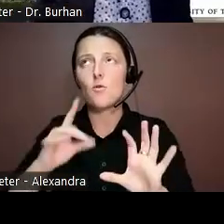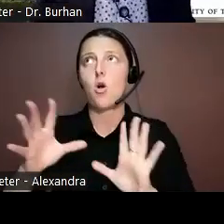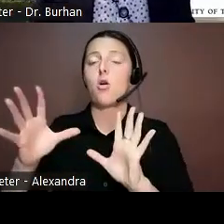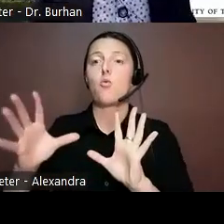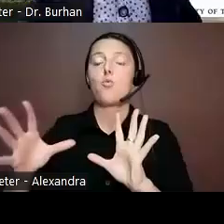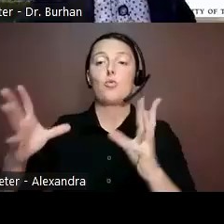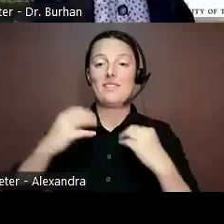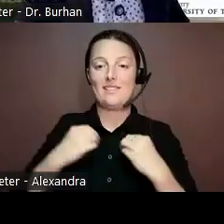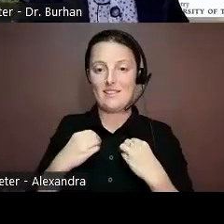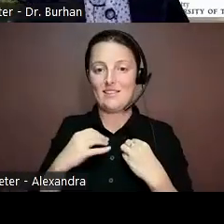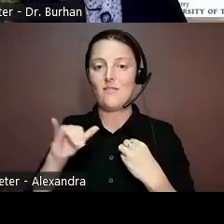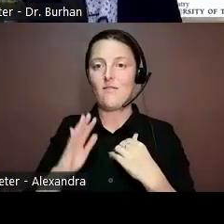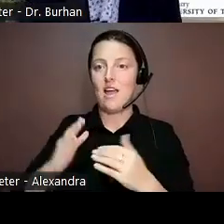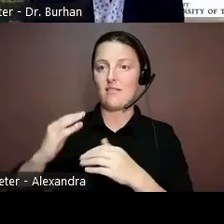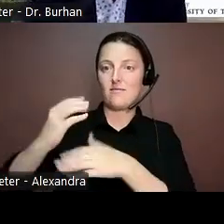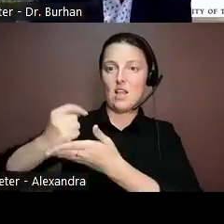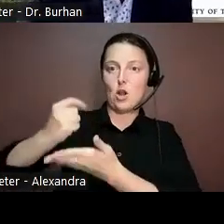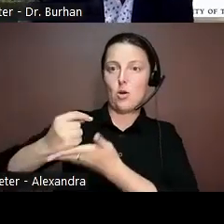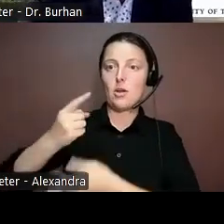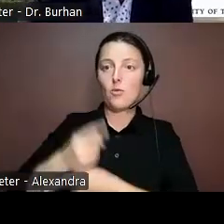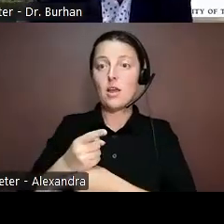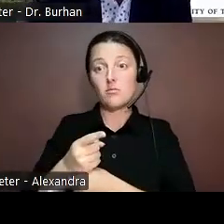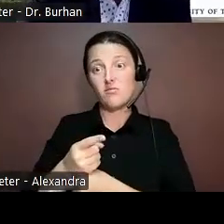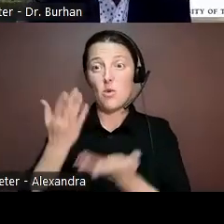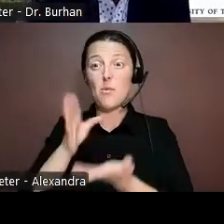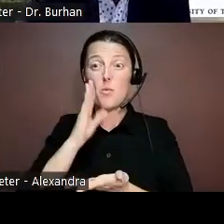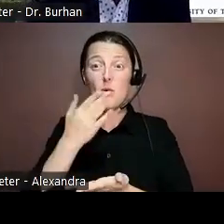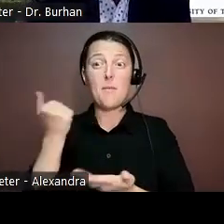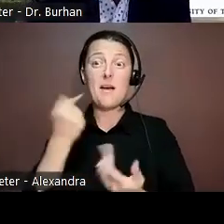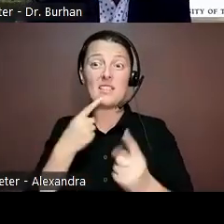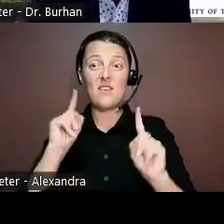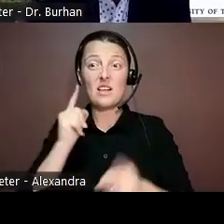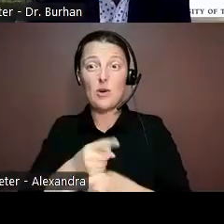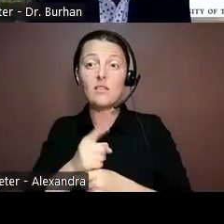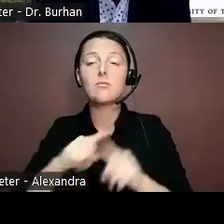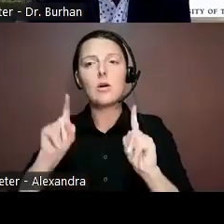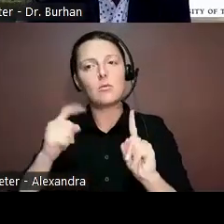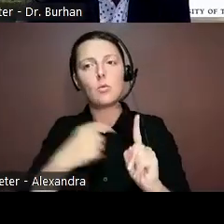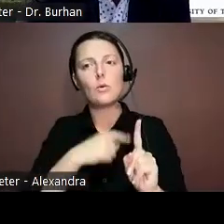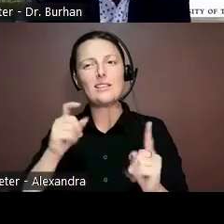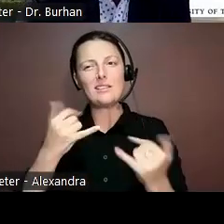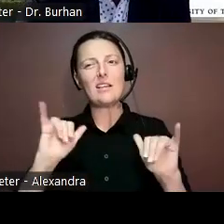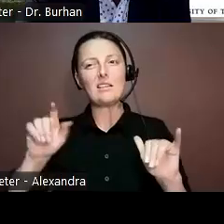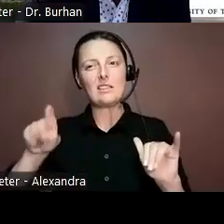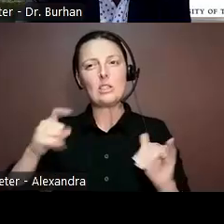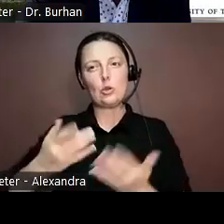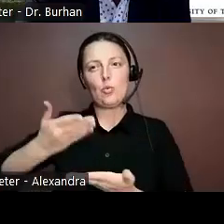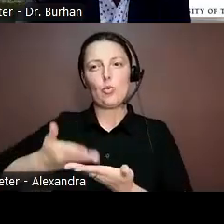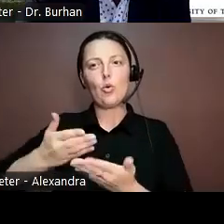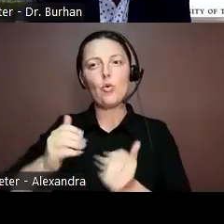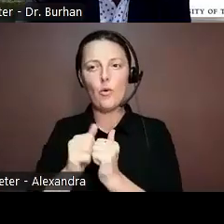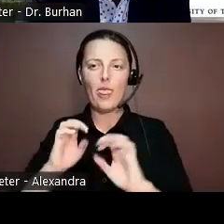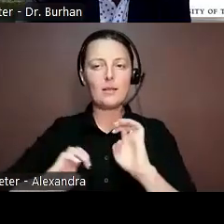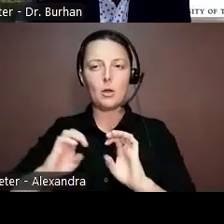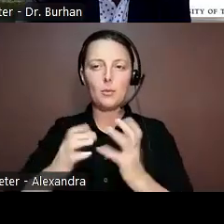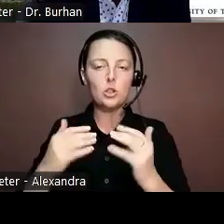that we need to prove experimentally. Terrific. Thank you. This is an interesting question, especially for